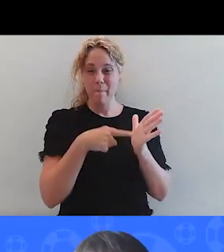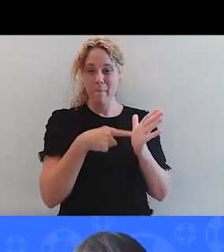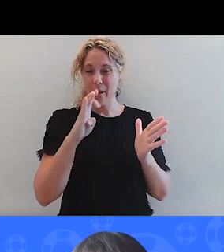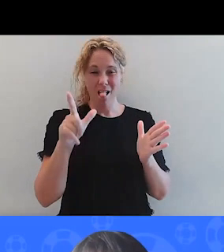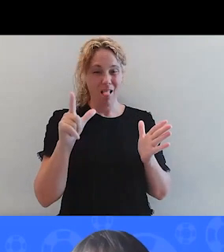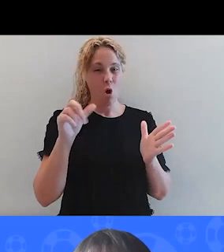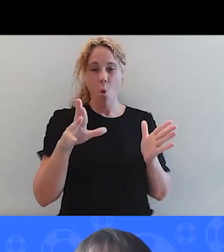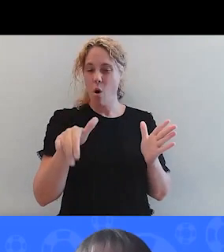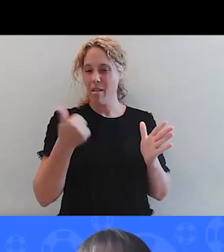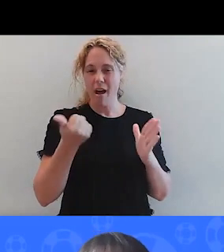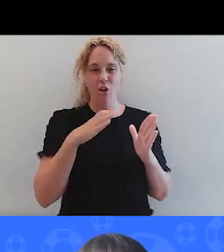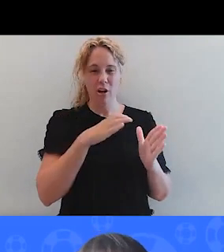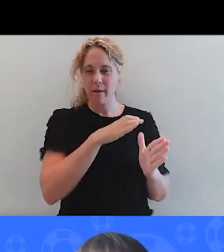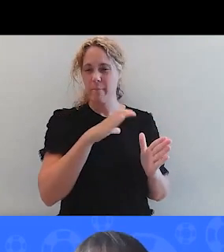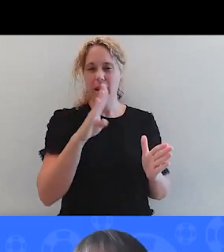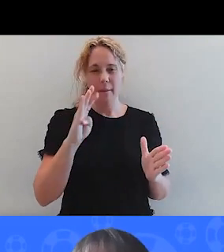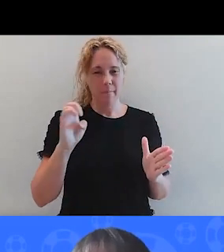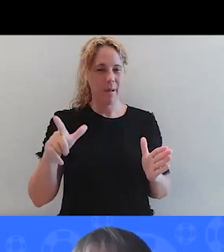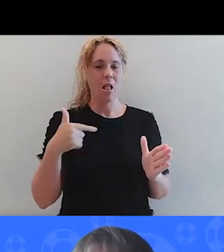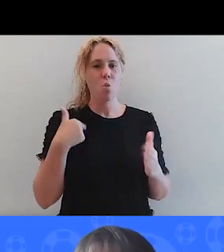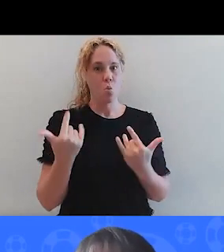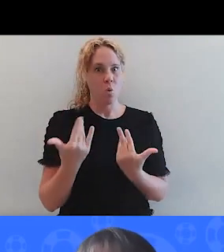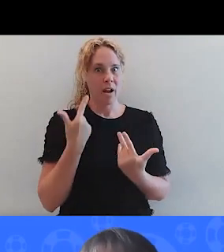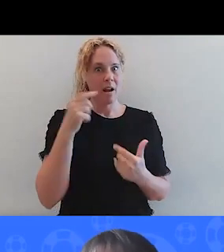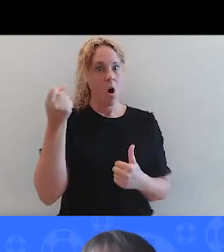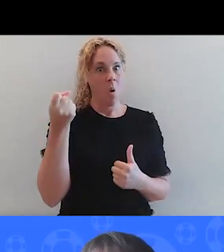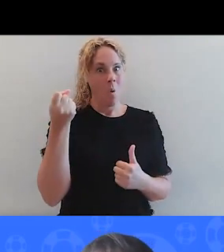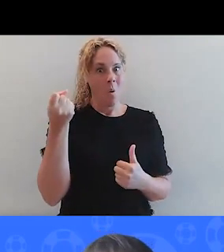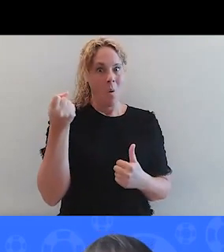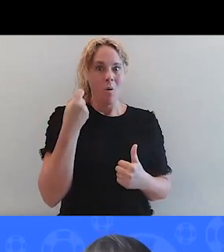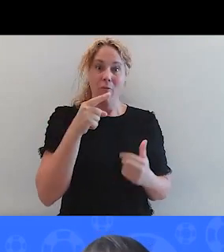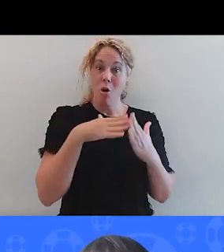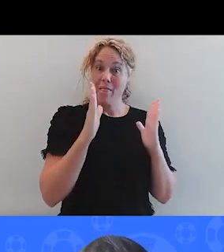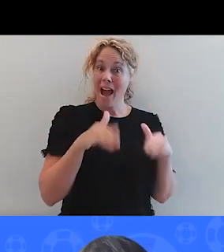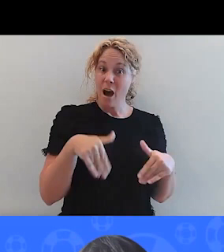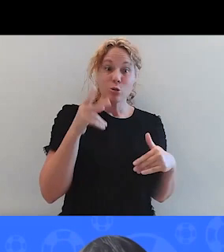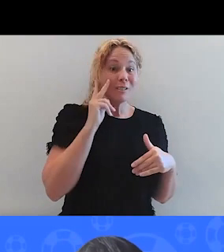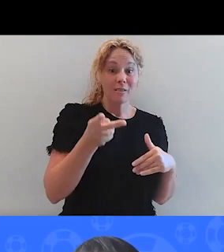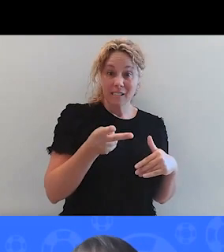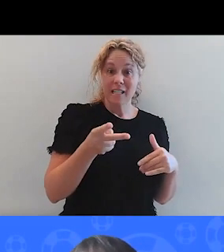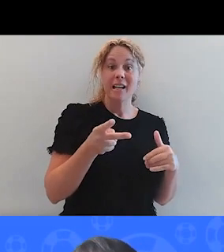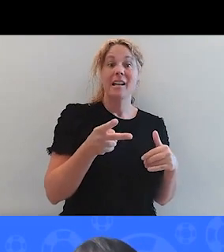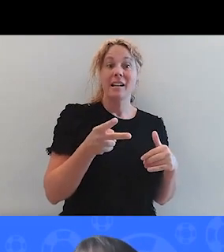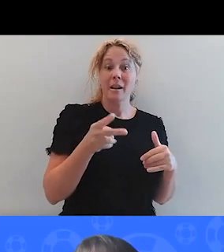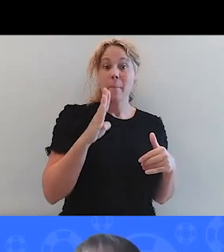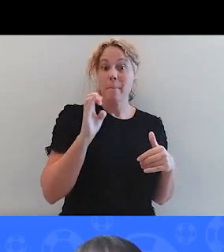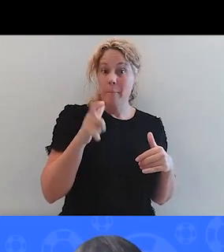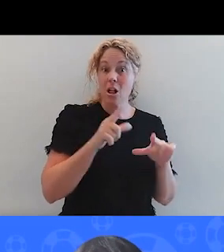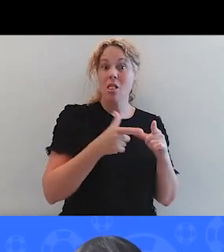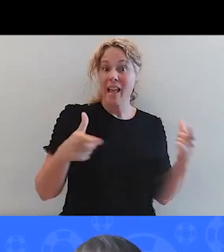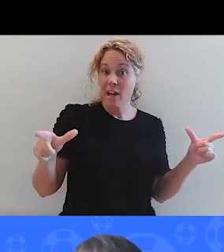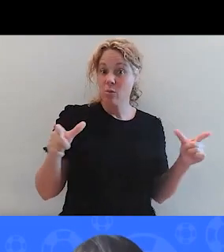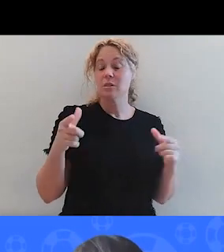11 subcommittee bills. So we are sort of waiting on hold. For the House, we've seen full bill language. For the Senate, we've seen